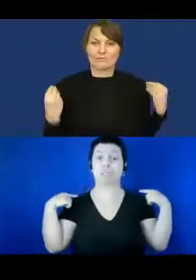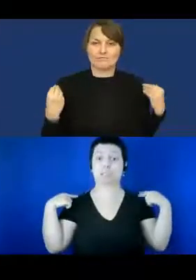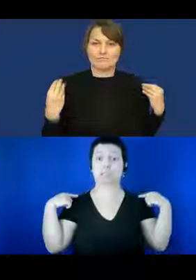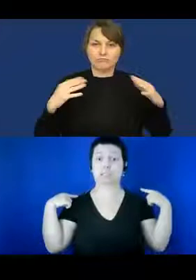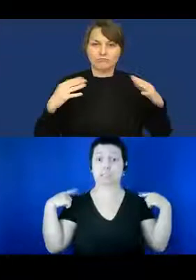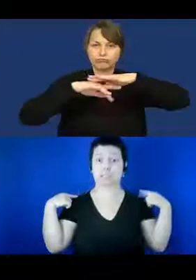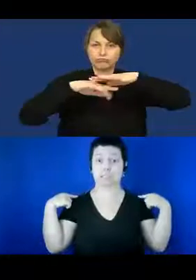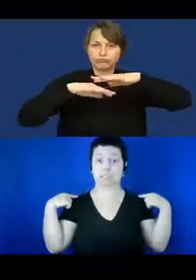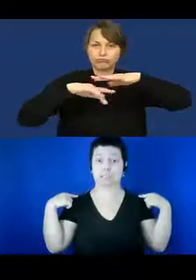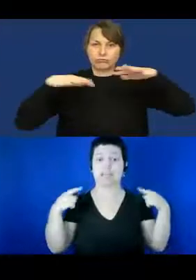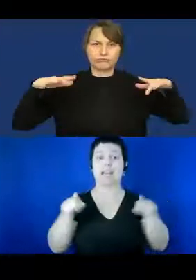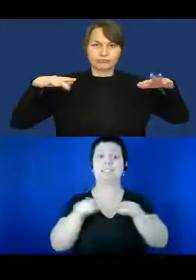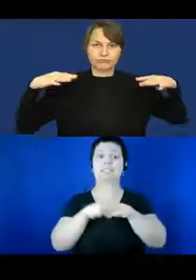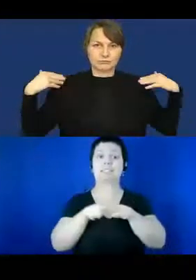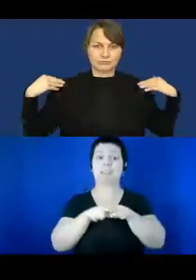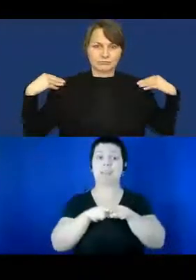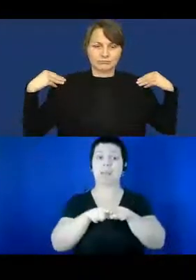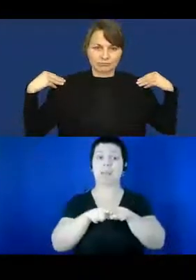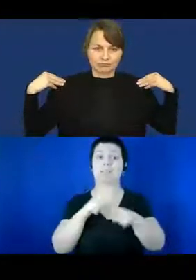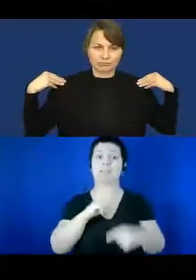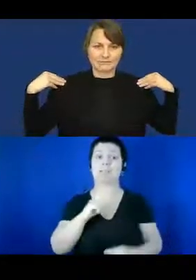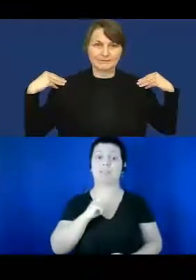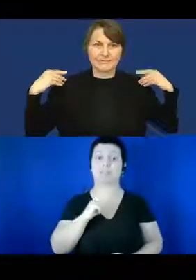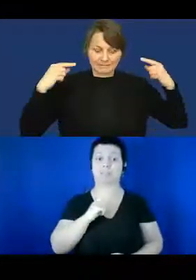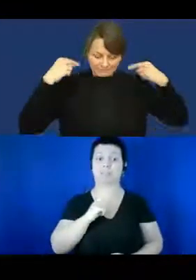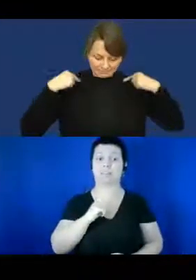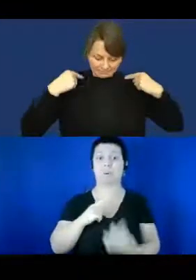a 4x4 grid of 16